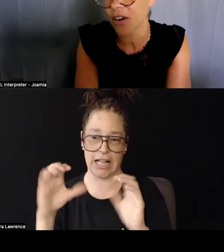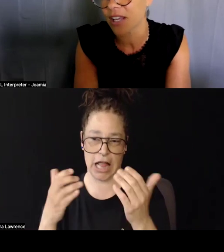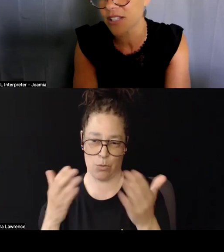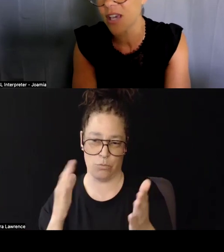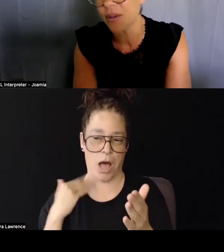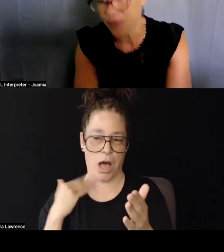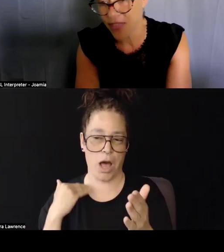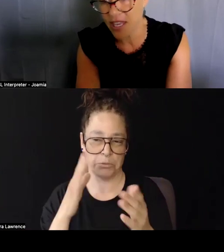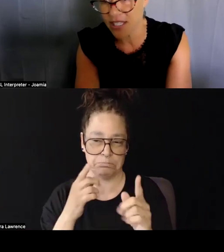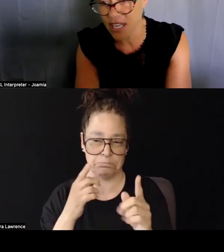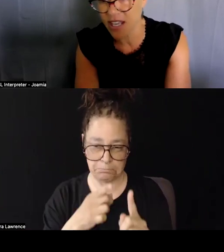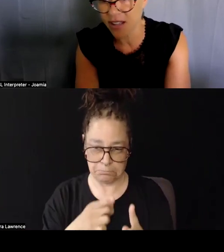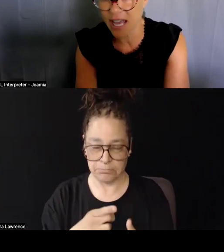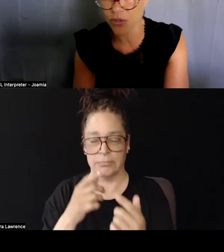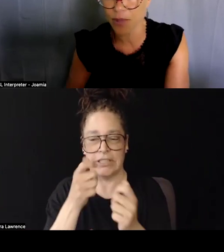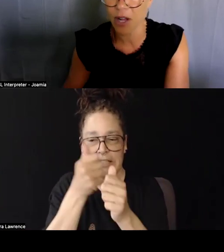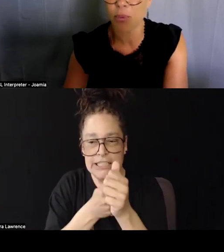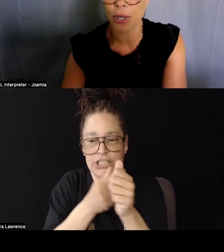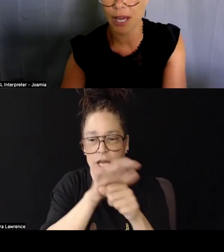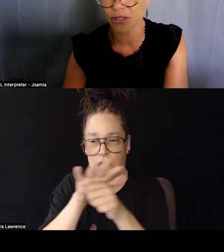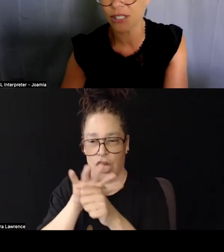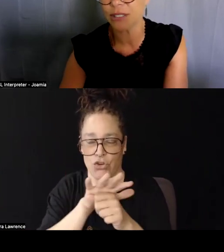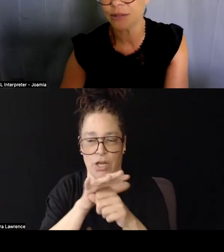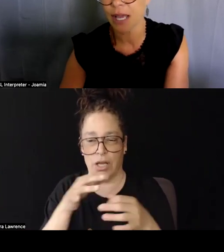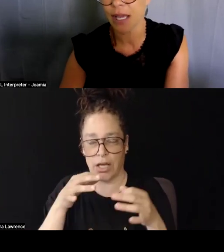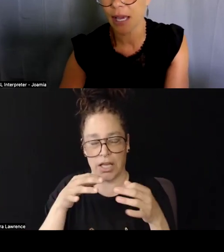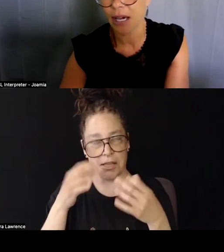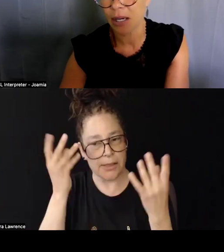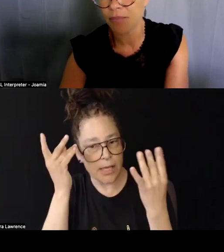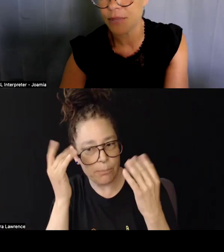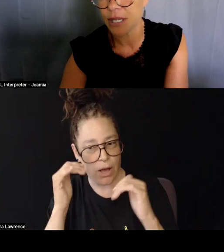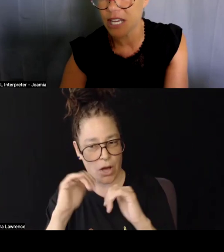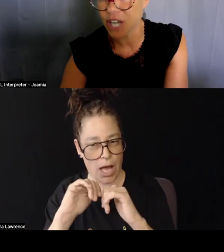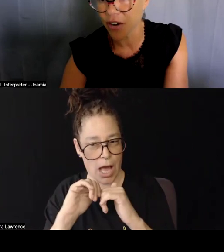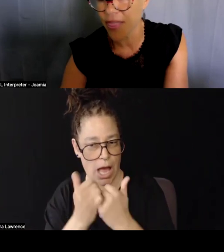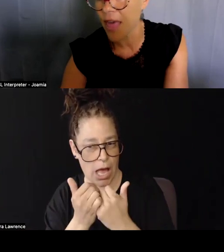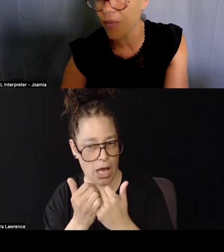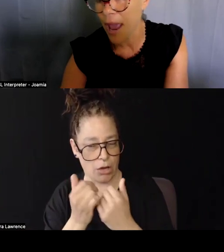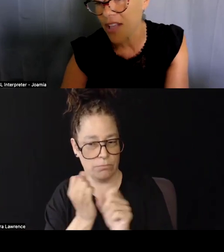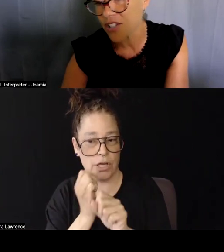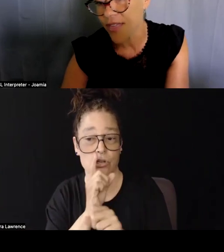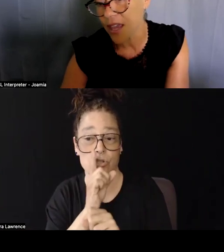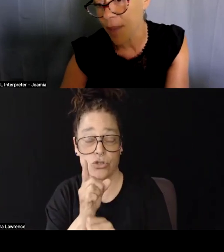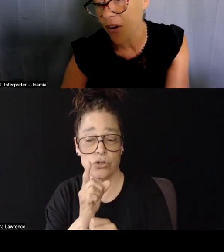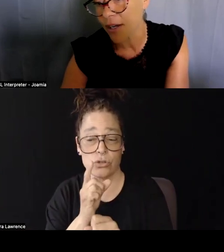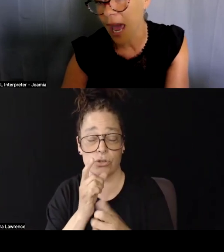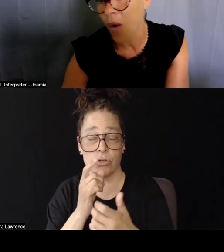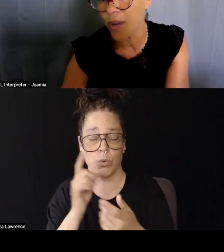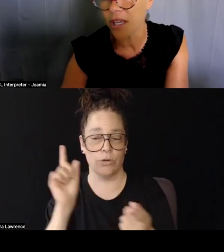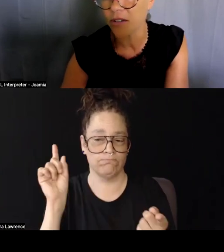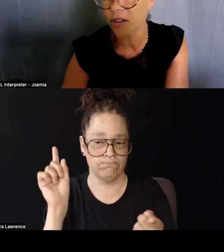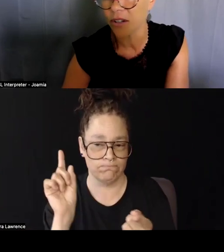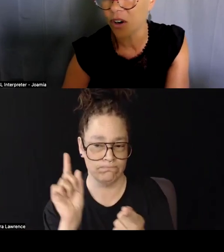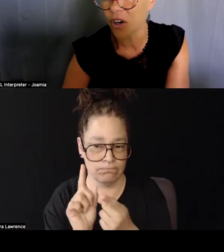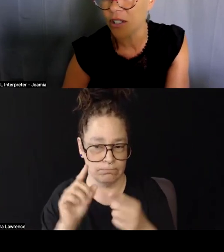different areas in the ECE classroom that I'll point out in each area, and ways to think about and how